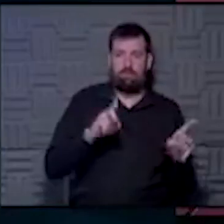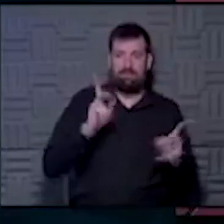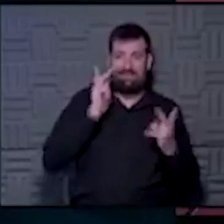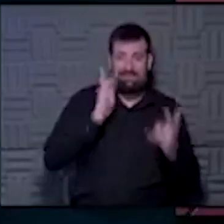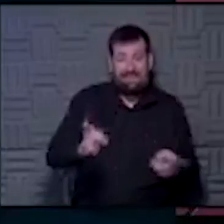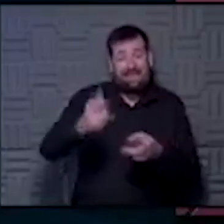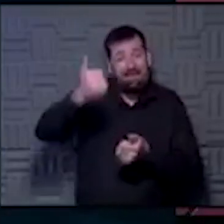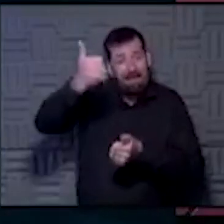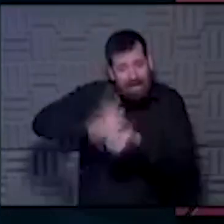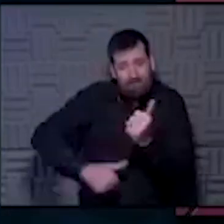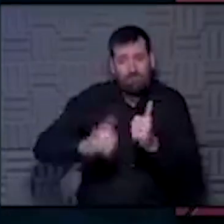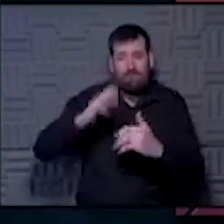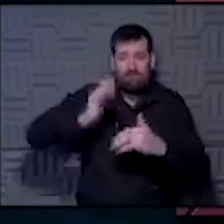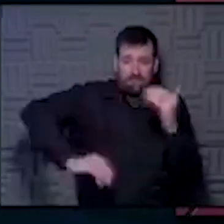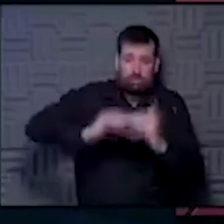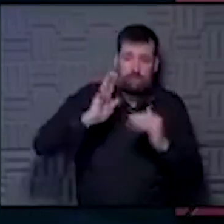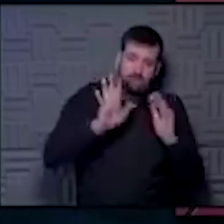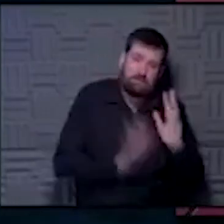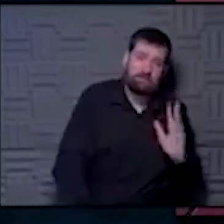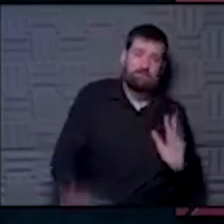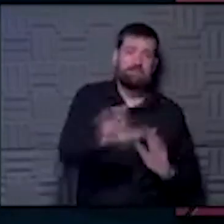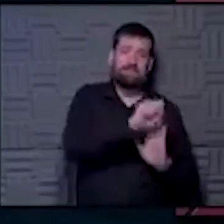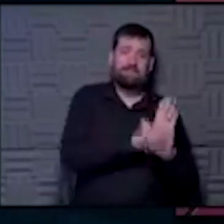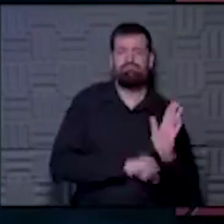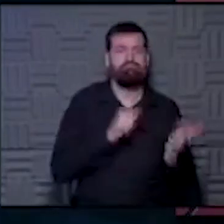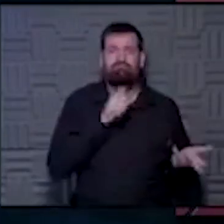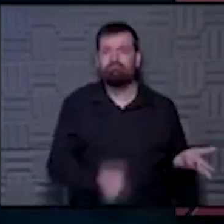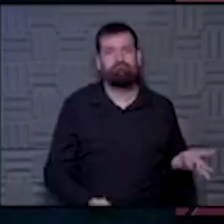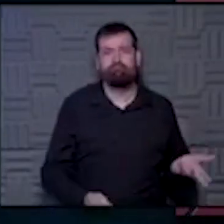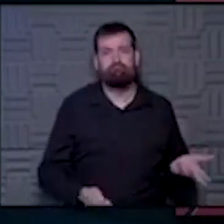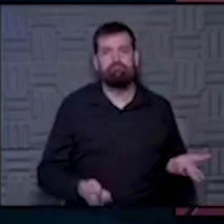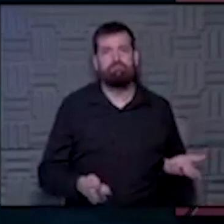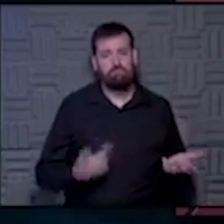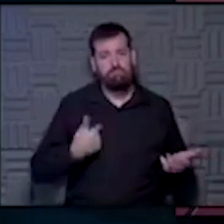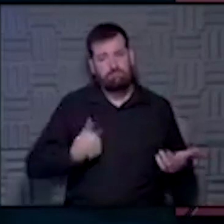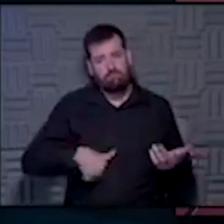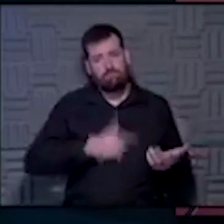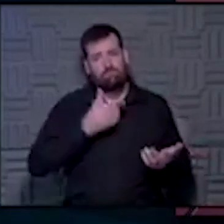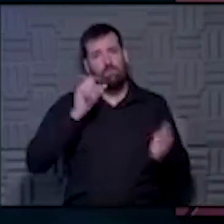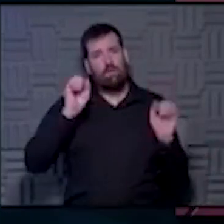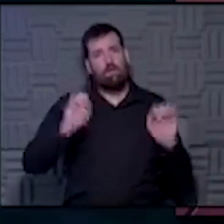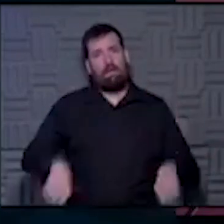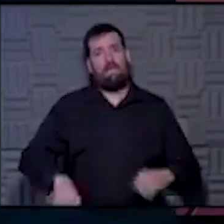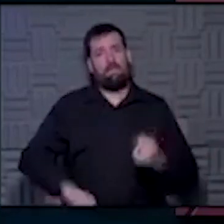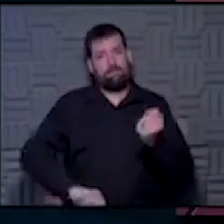every facility across the state. And there are things that we can do to support